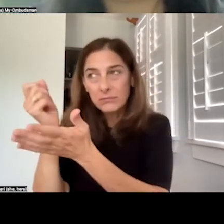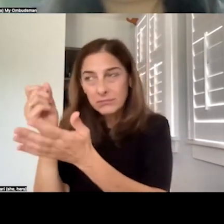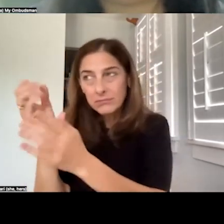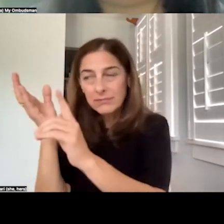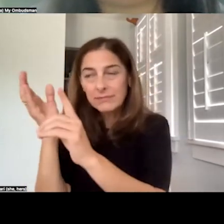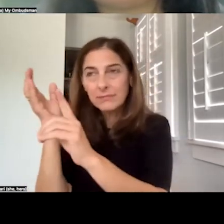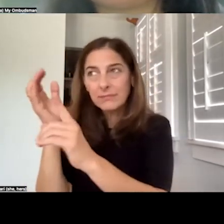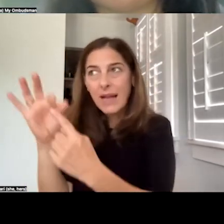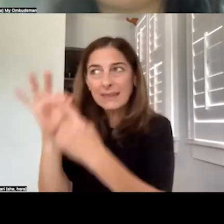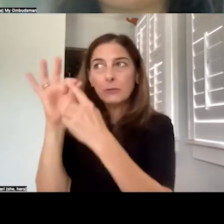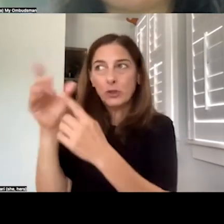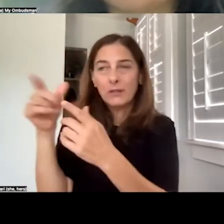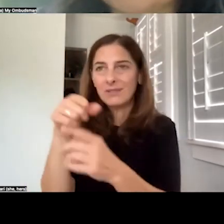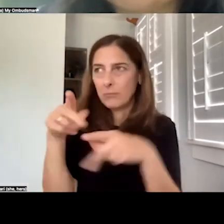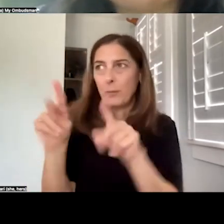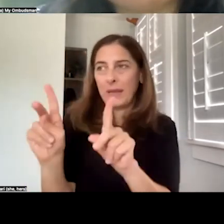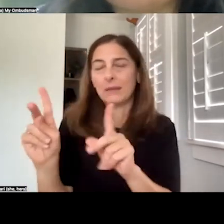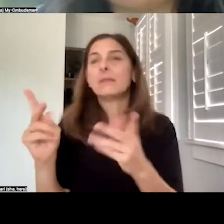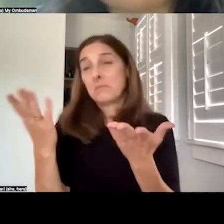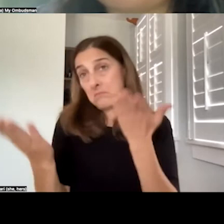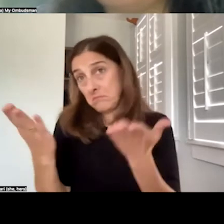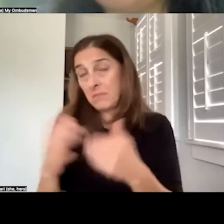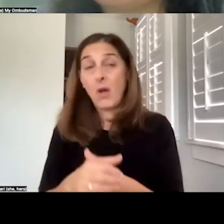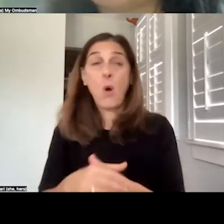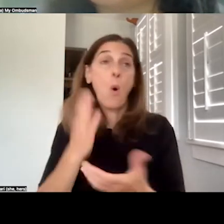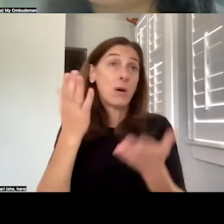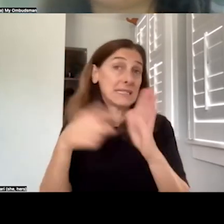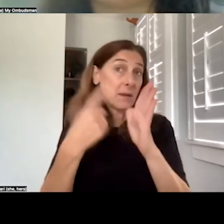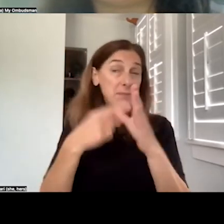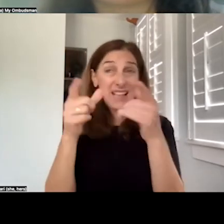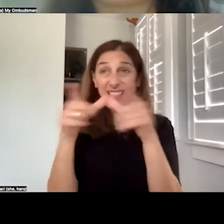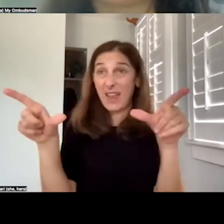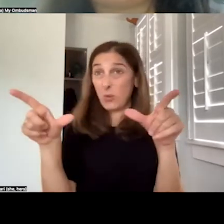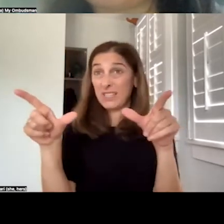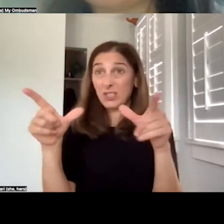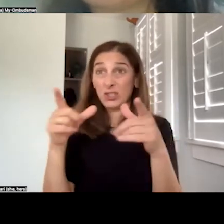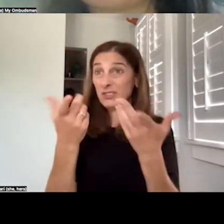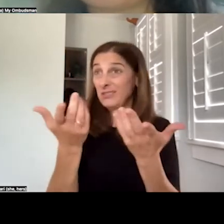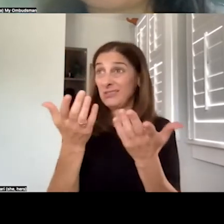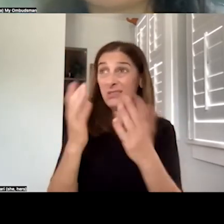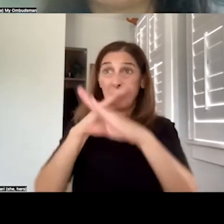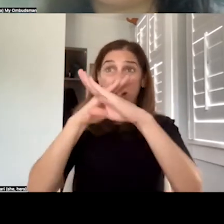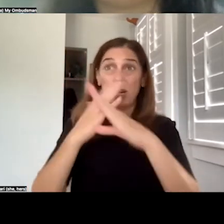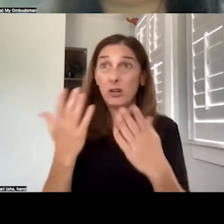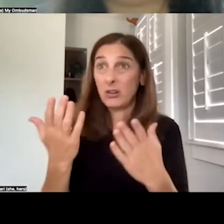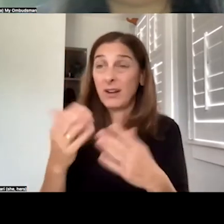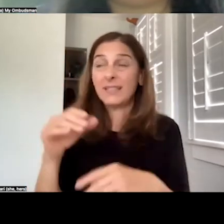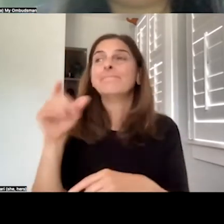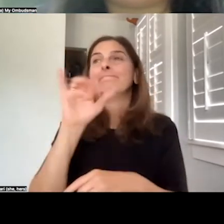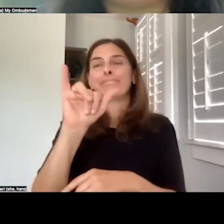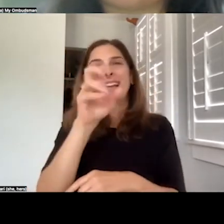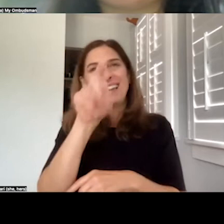to make sure we're looking for providers who speak Carla's primary language, or at least set up interpreters for Carla to be able